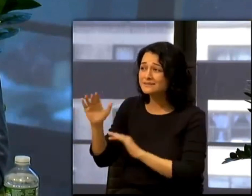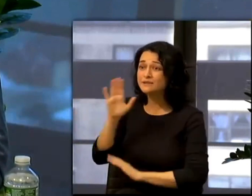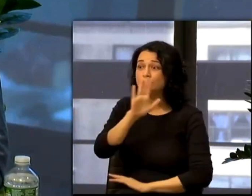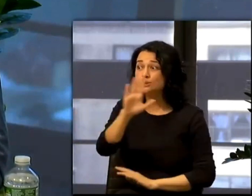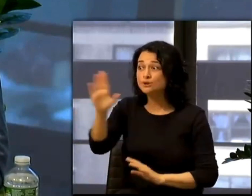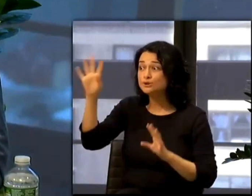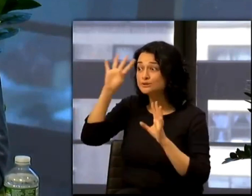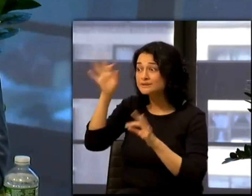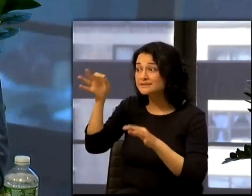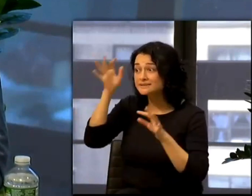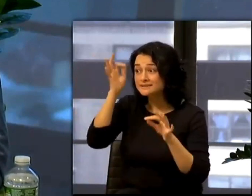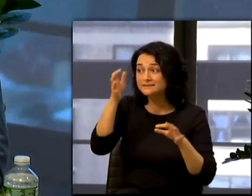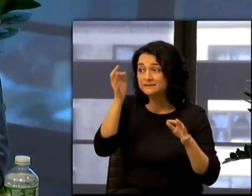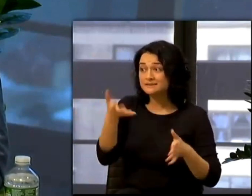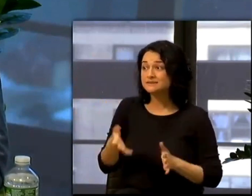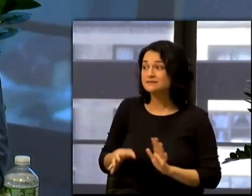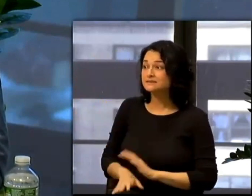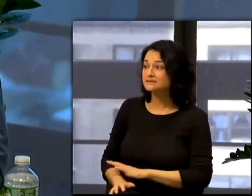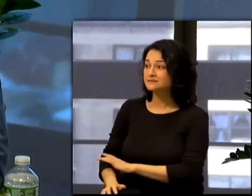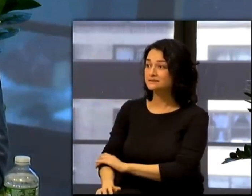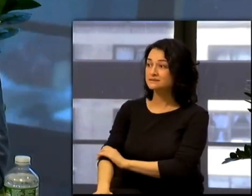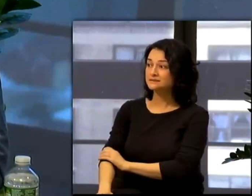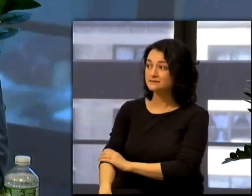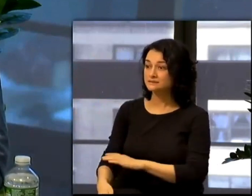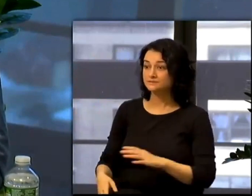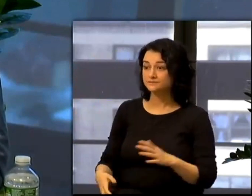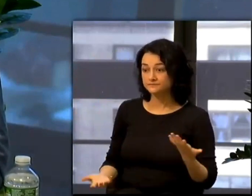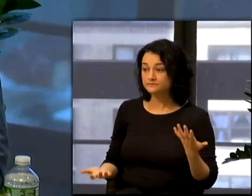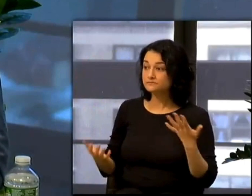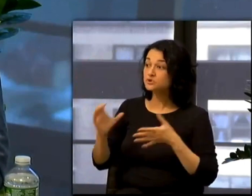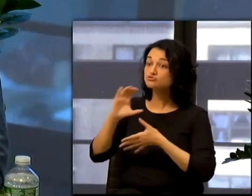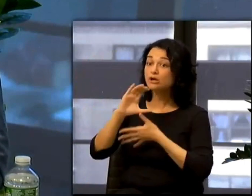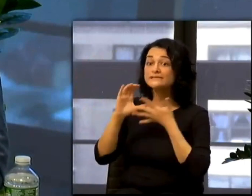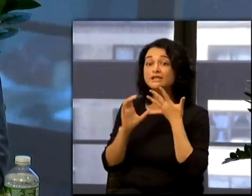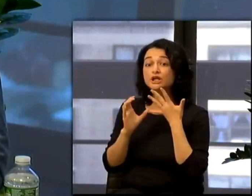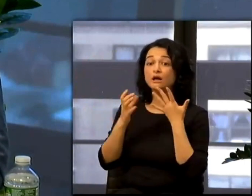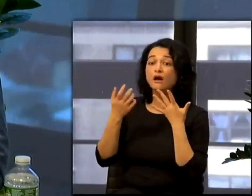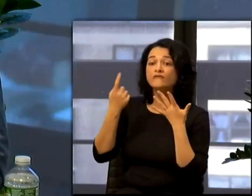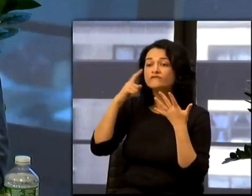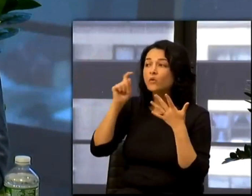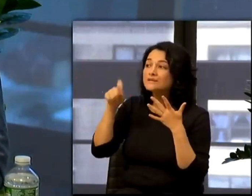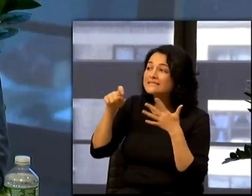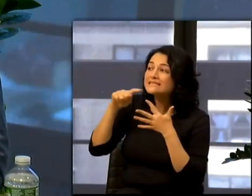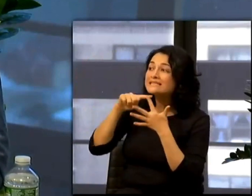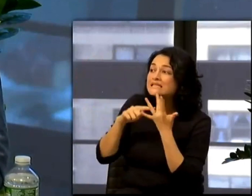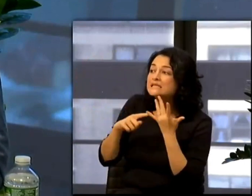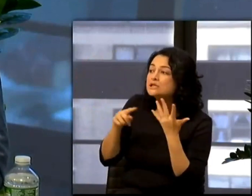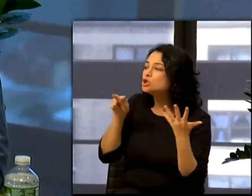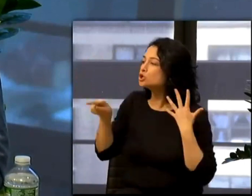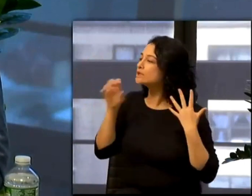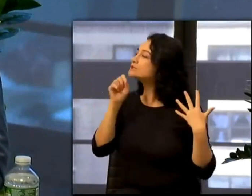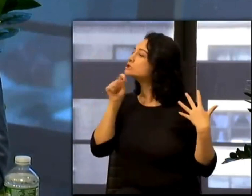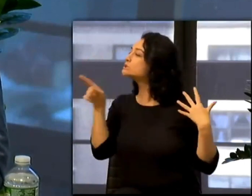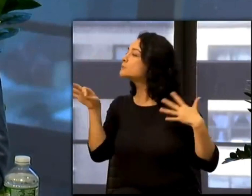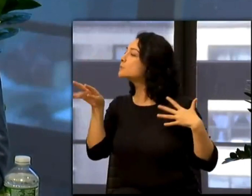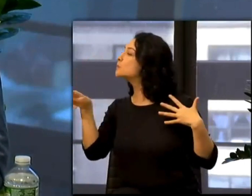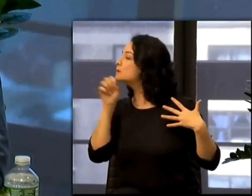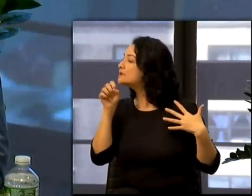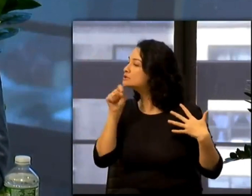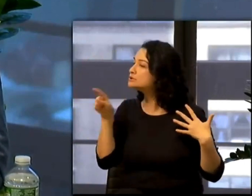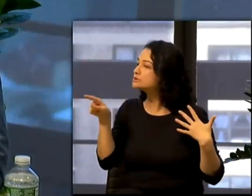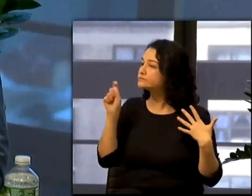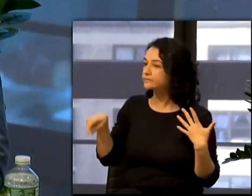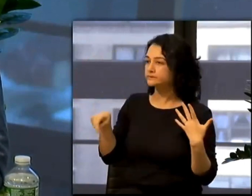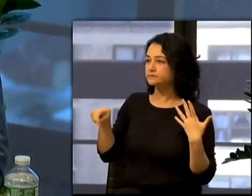determine who and which patients got care, which left older adults and oftentimes older adults of